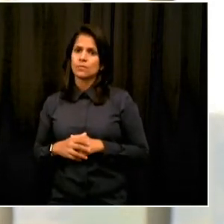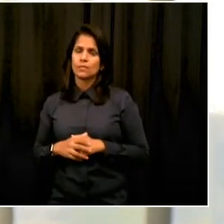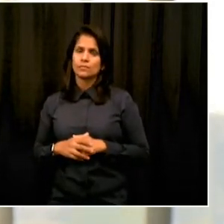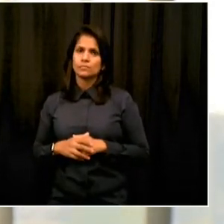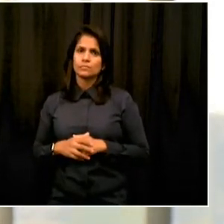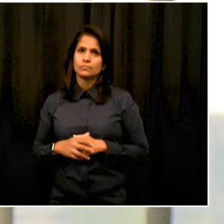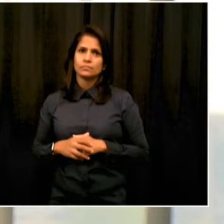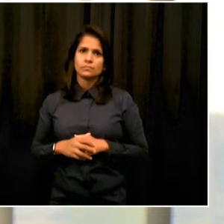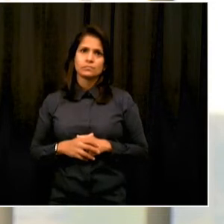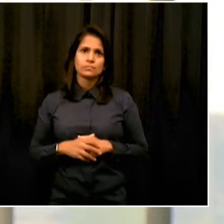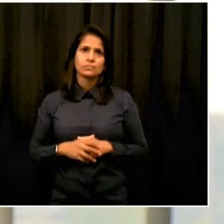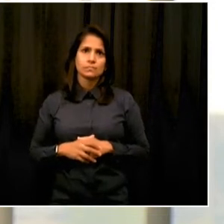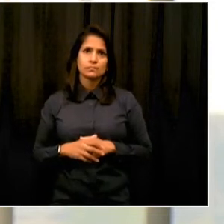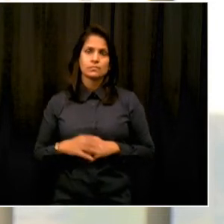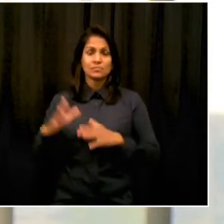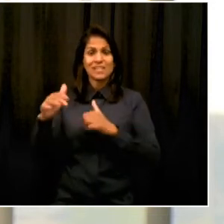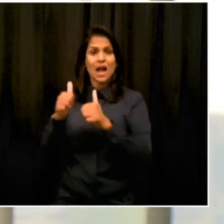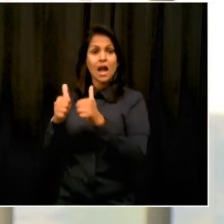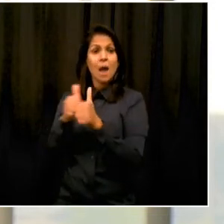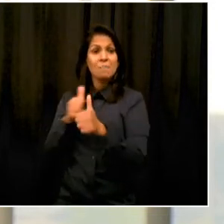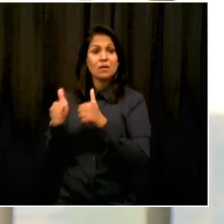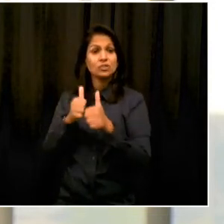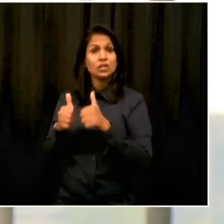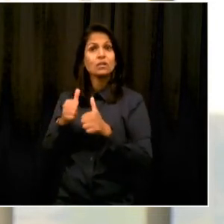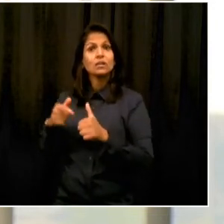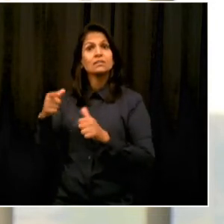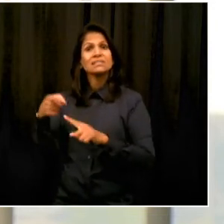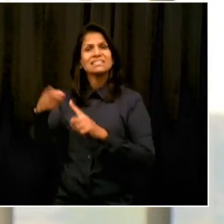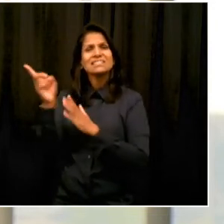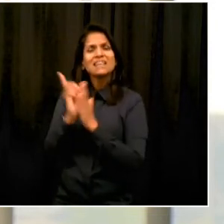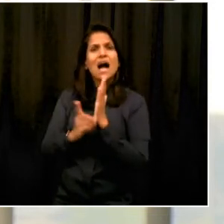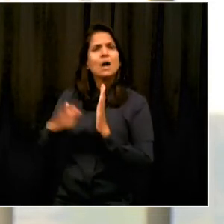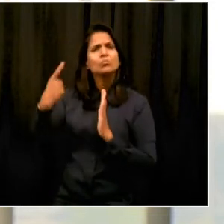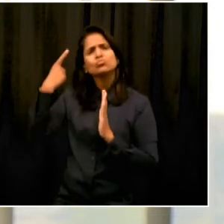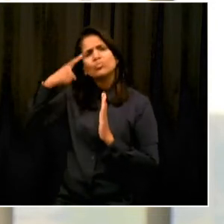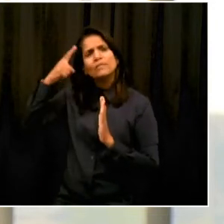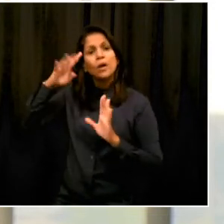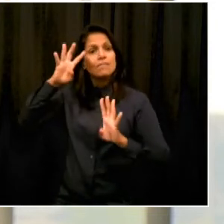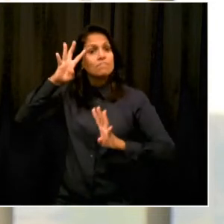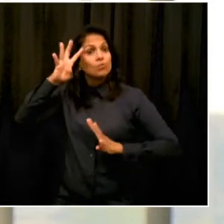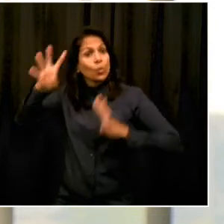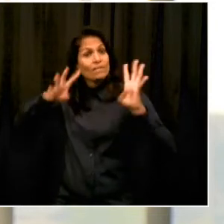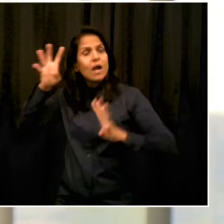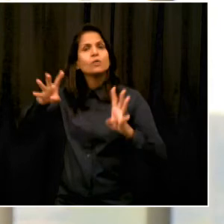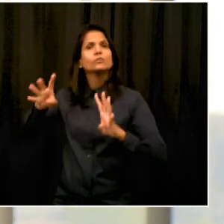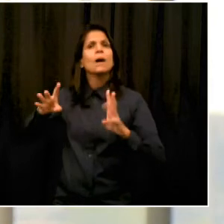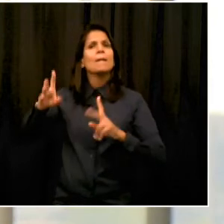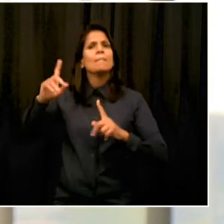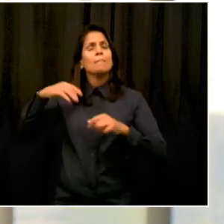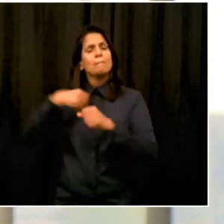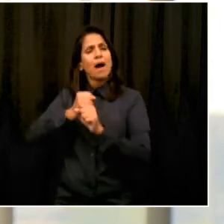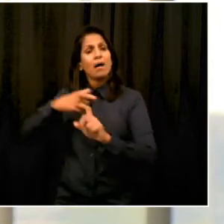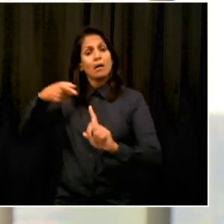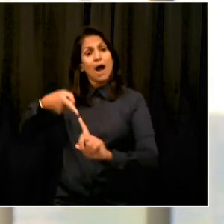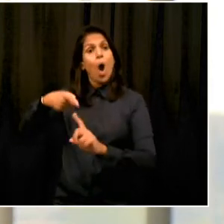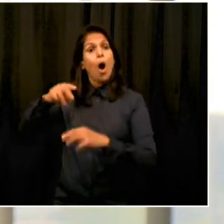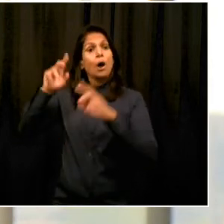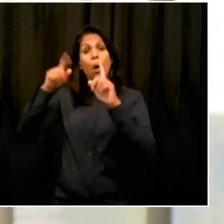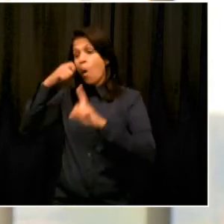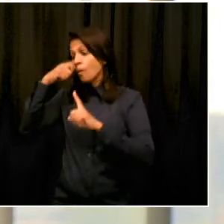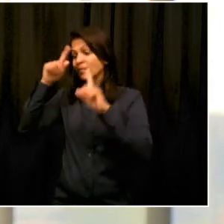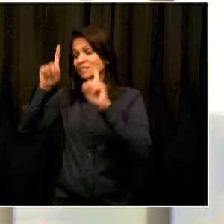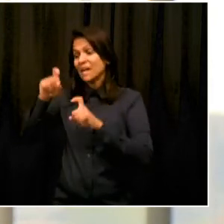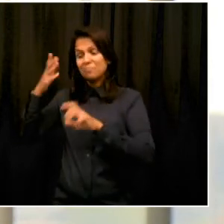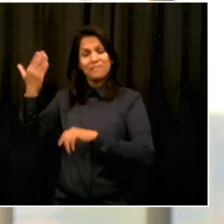We're putting out a paper on this shortly. The competition is launching today. We have a website that will be up today. We're using the model we